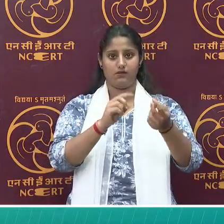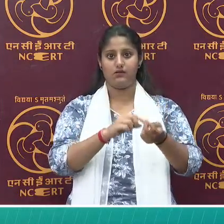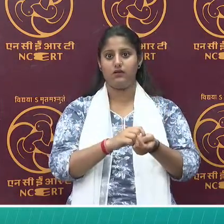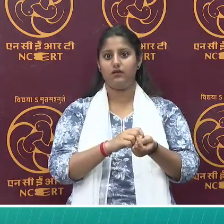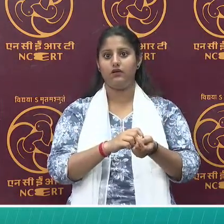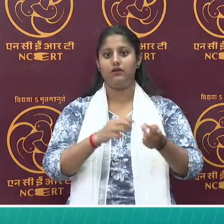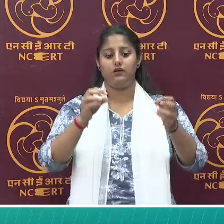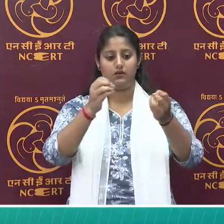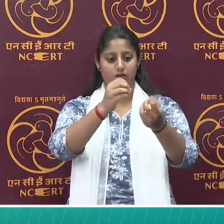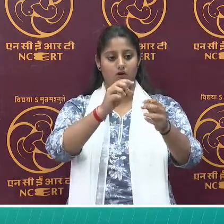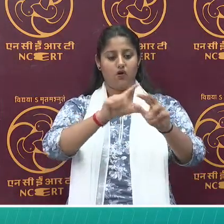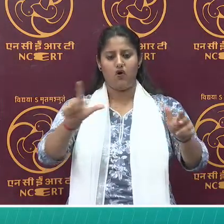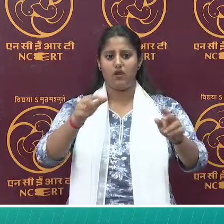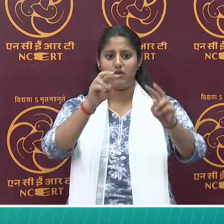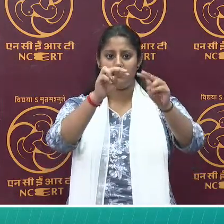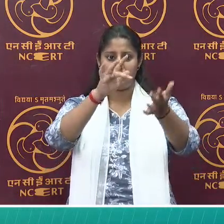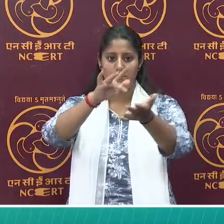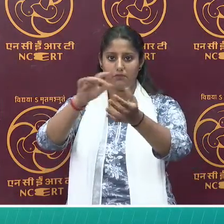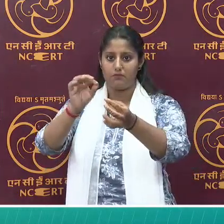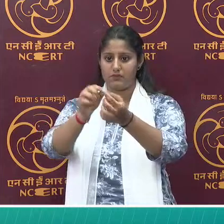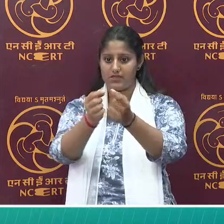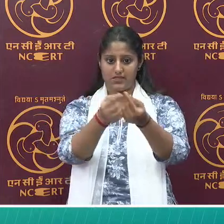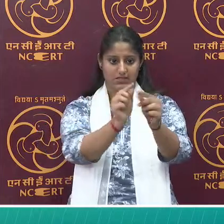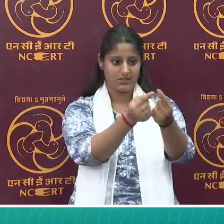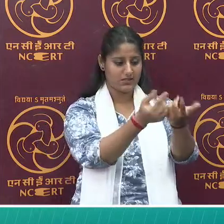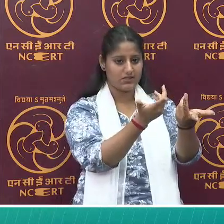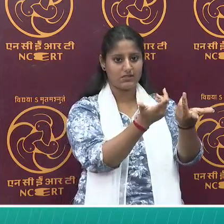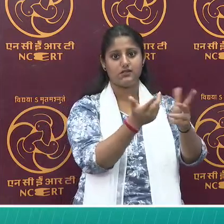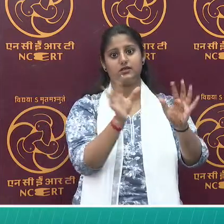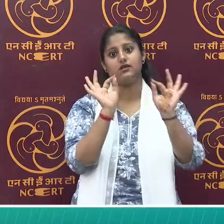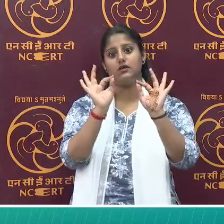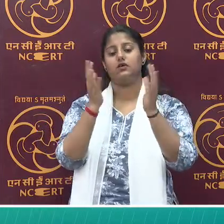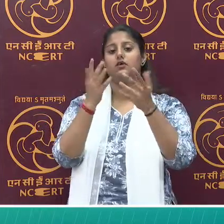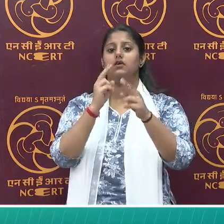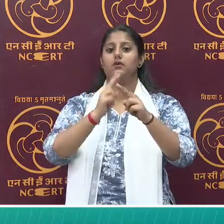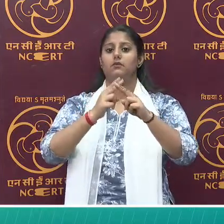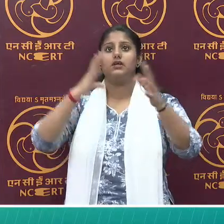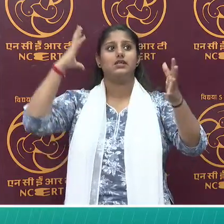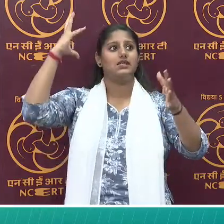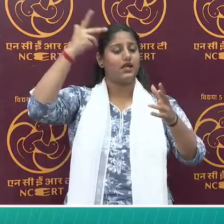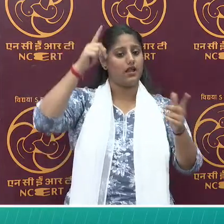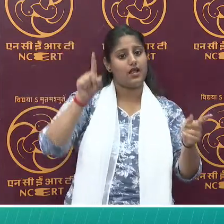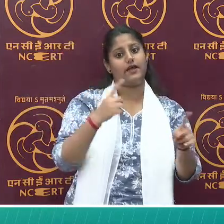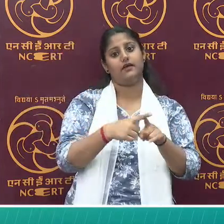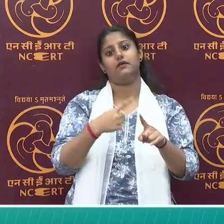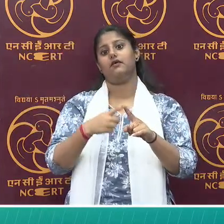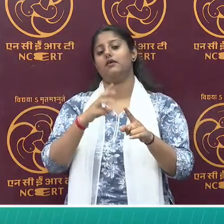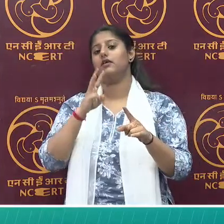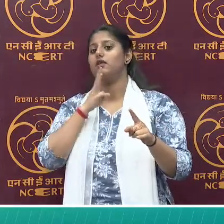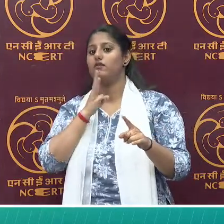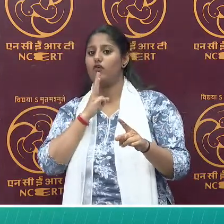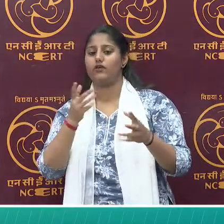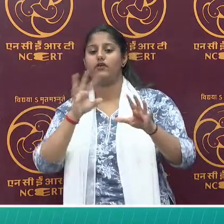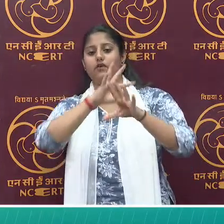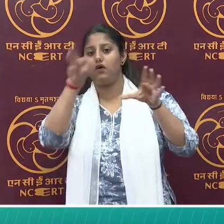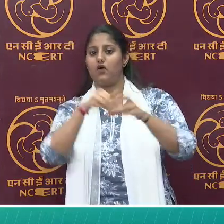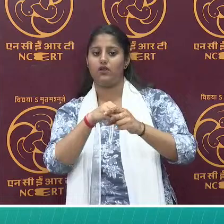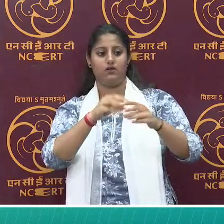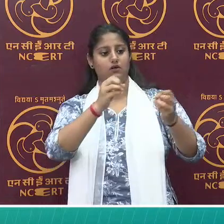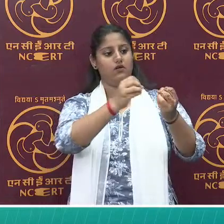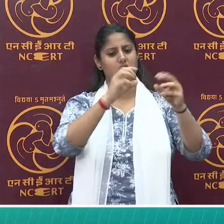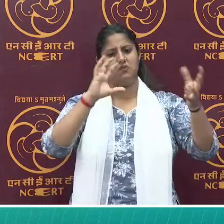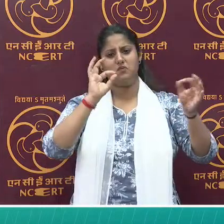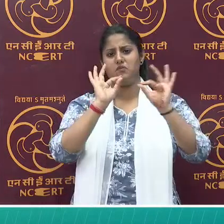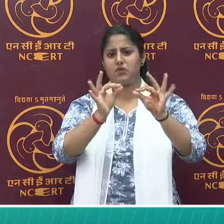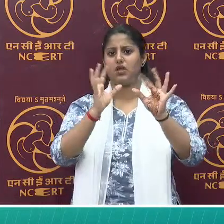grown at a proper distance, so it gets proper amount of sunlight and proper amount of nutrition. Wonderful.